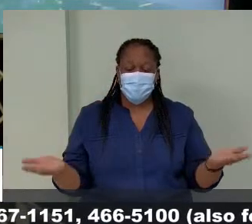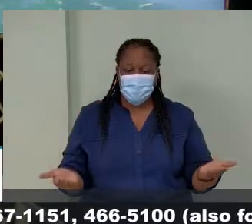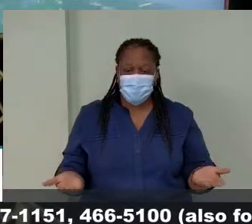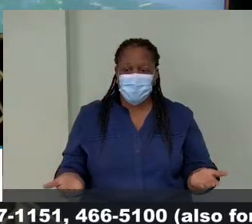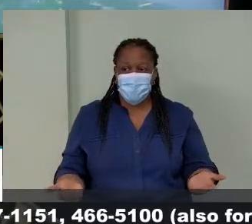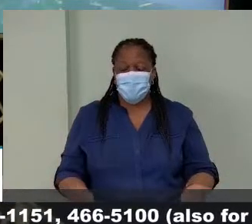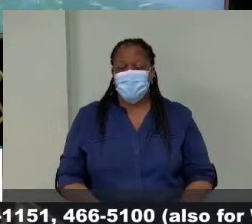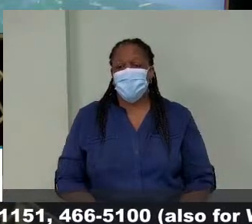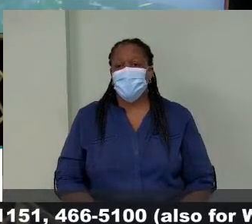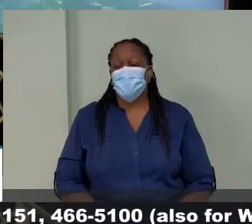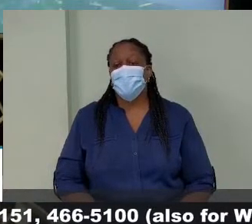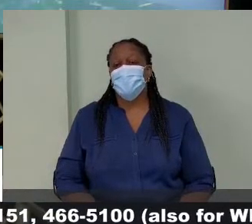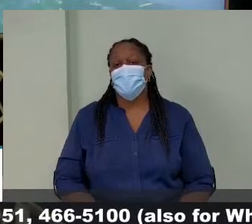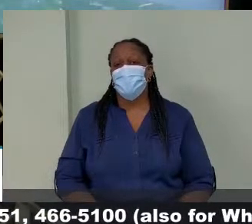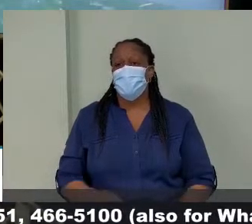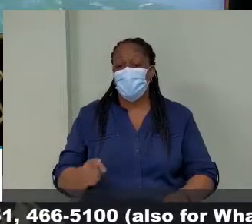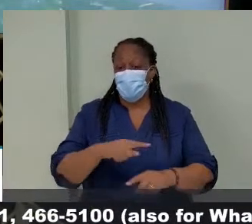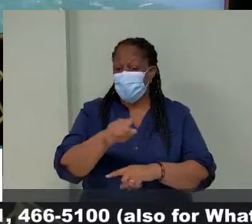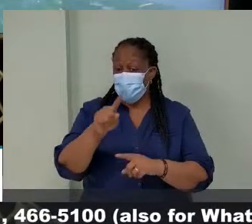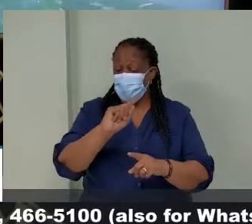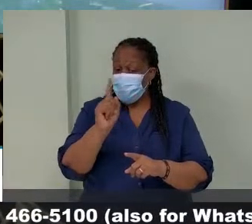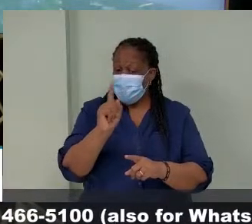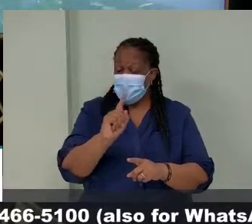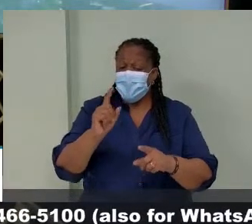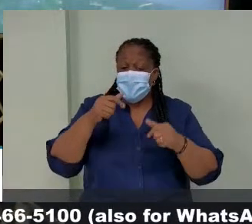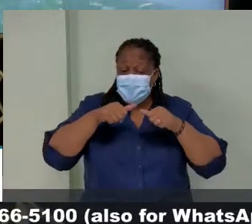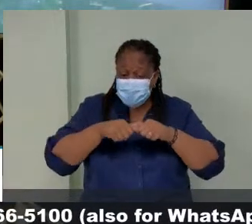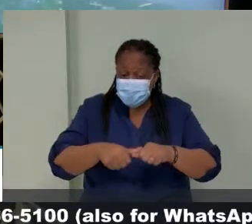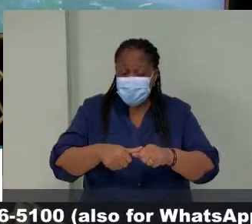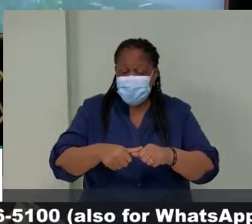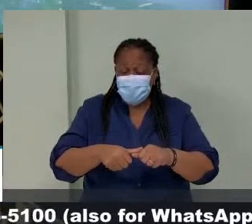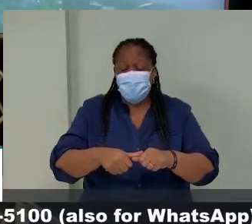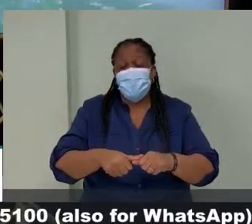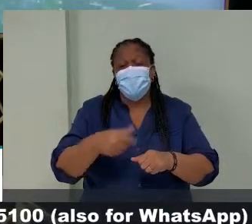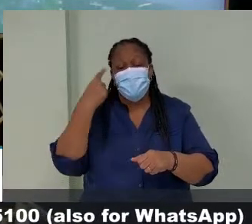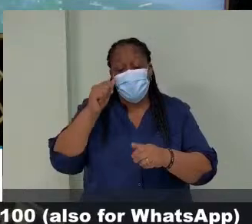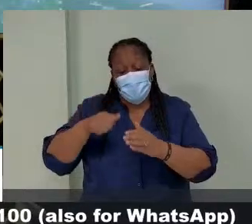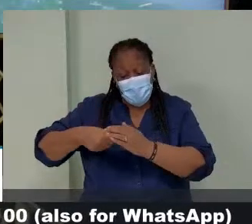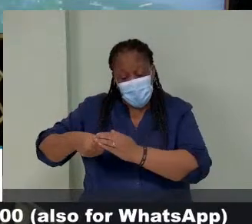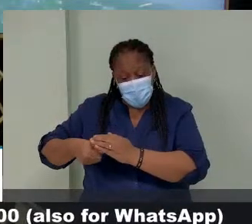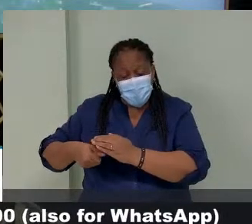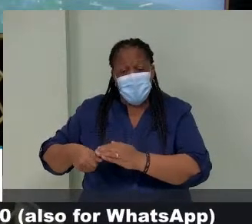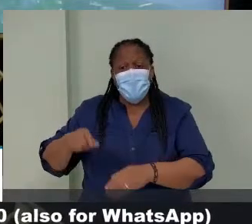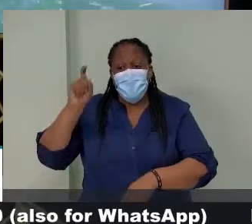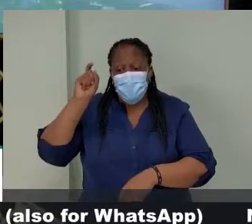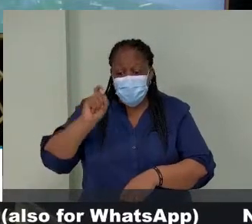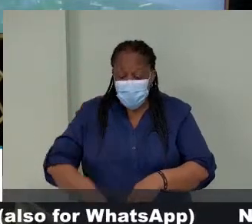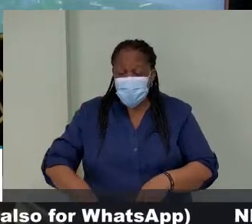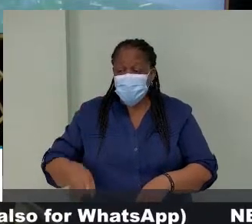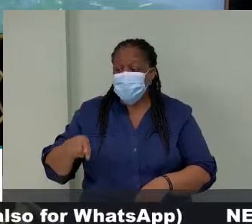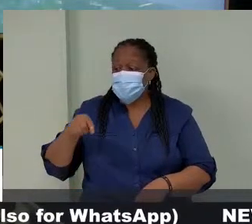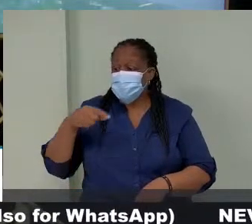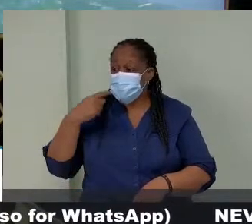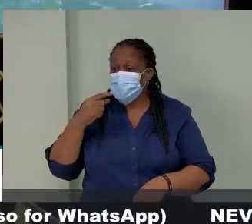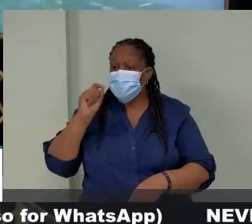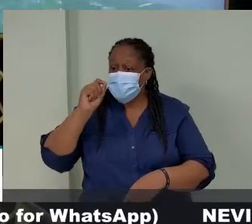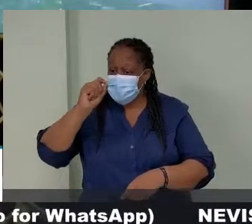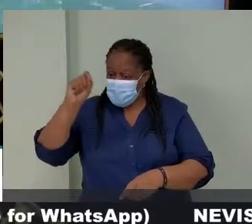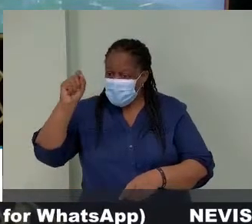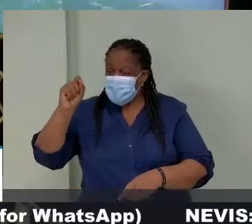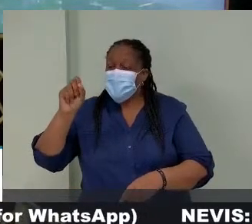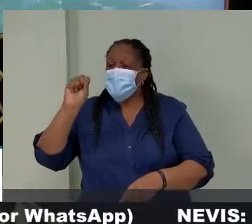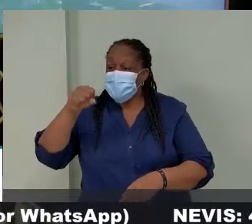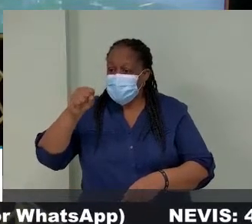Force. I must emphasize that home quarantine has to be approved before entry,